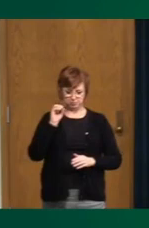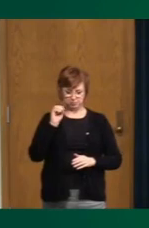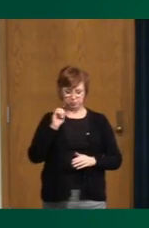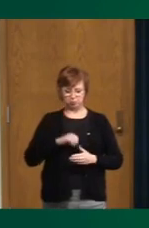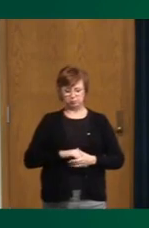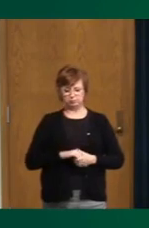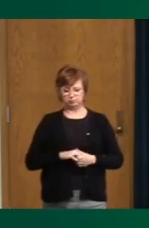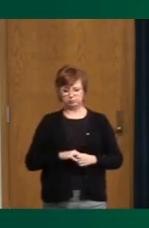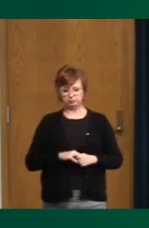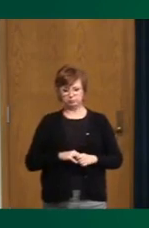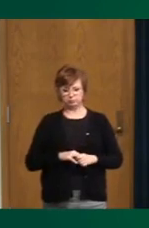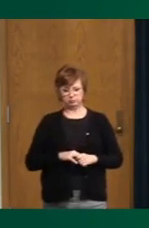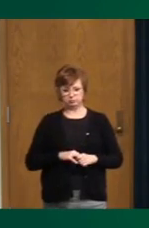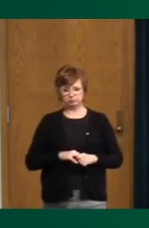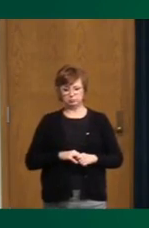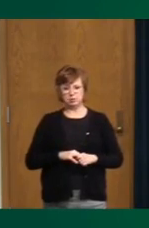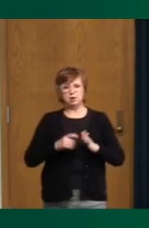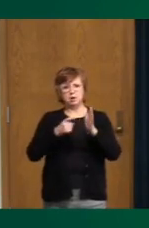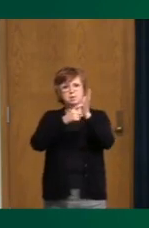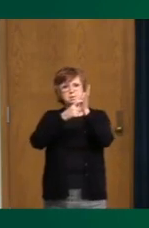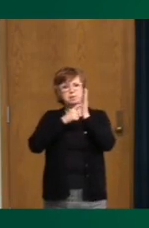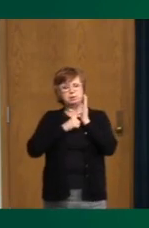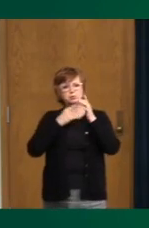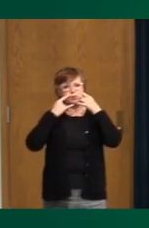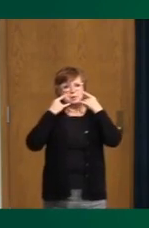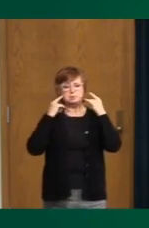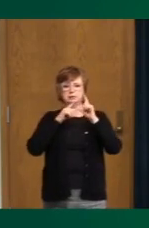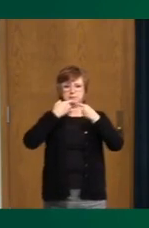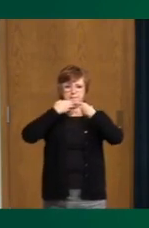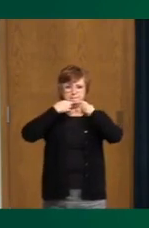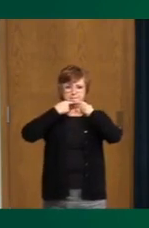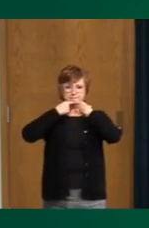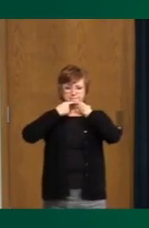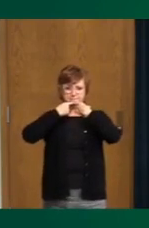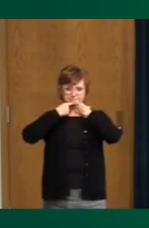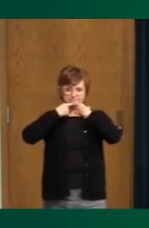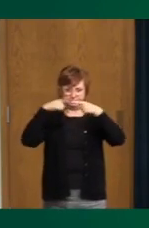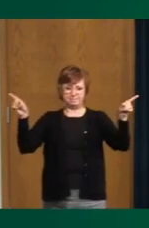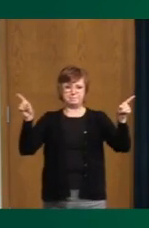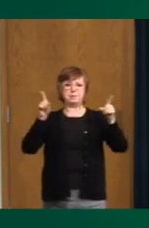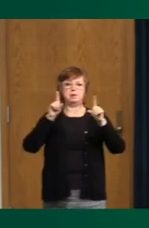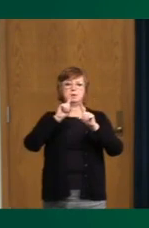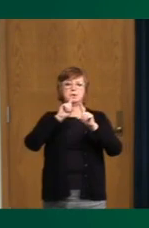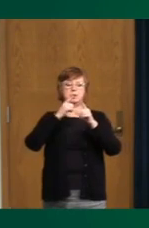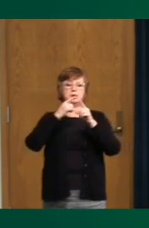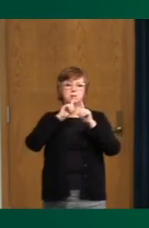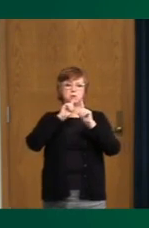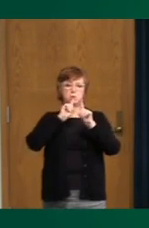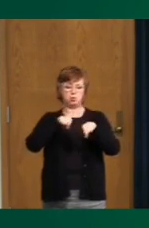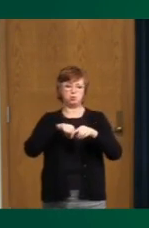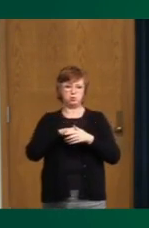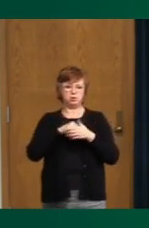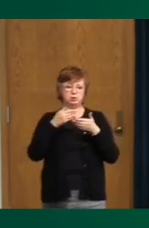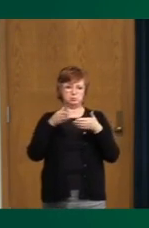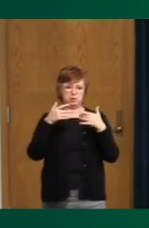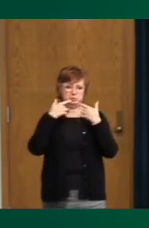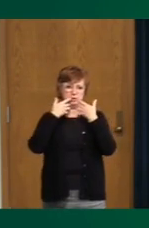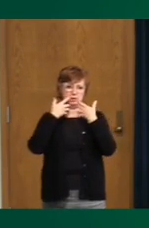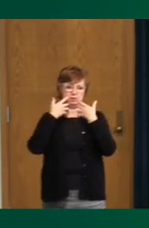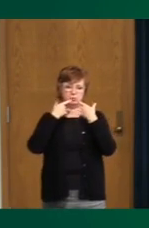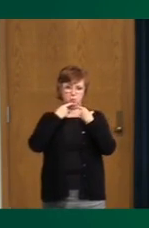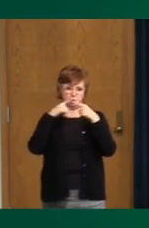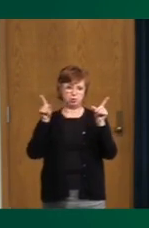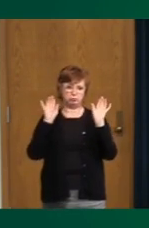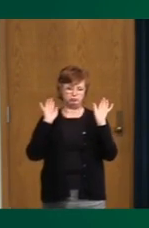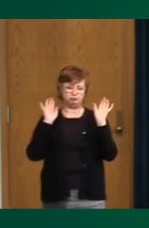is a public health order, so there is the potential for fines if you're not wearing your mask blatantly in these instances. I would